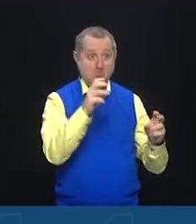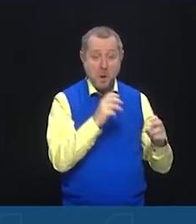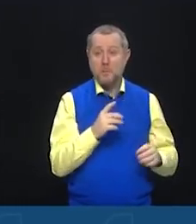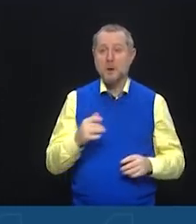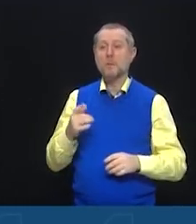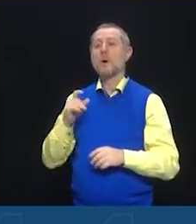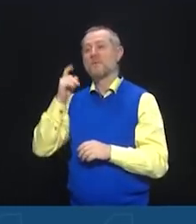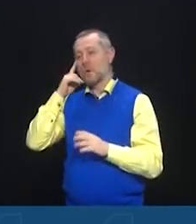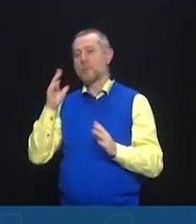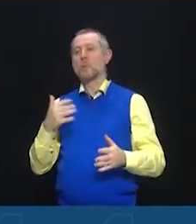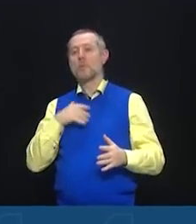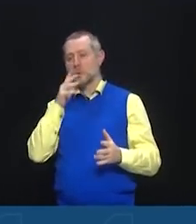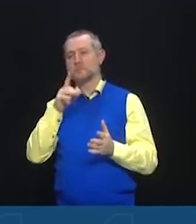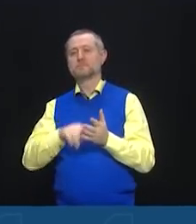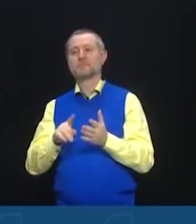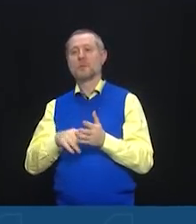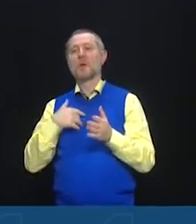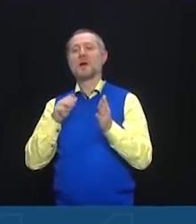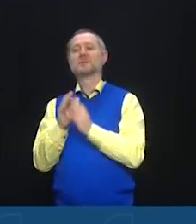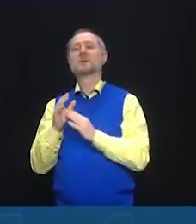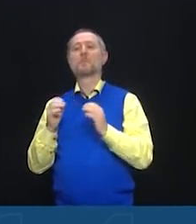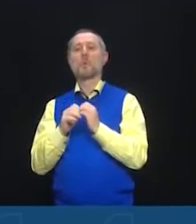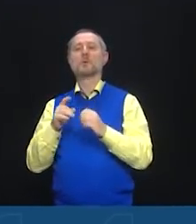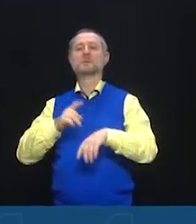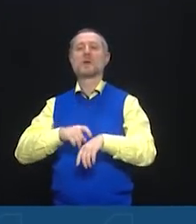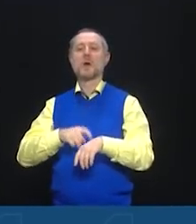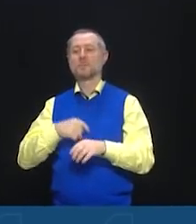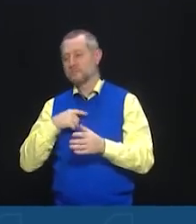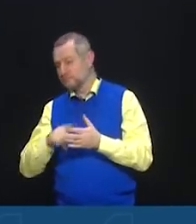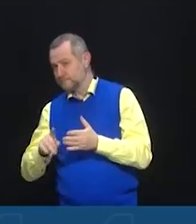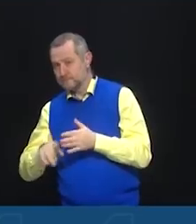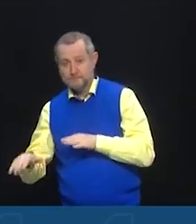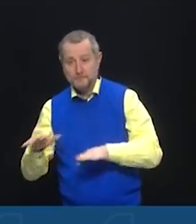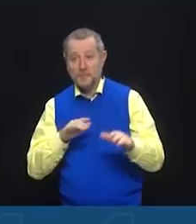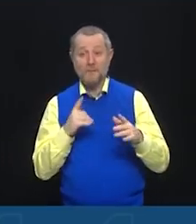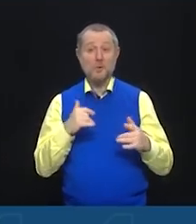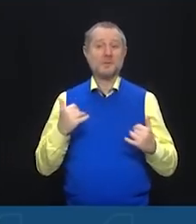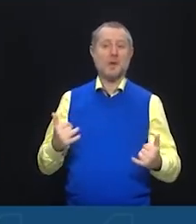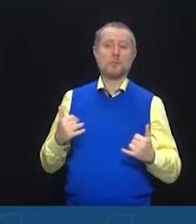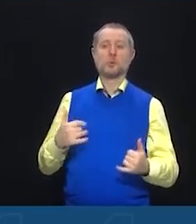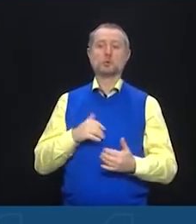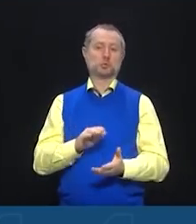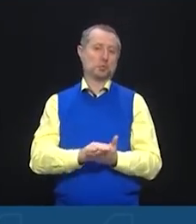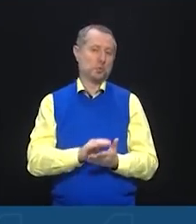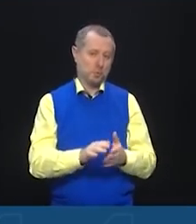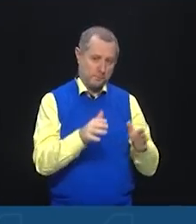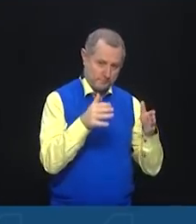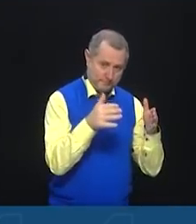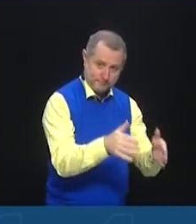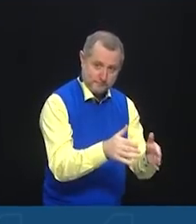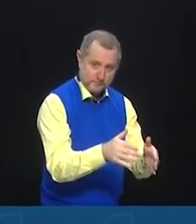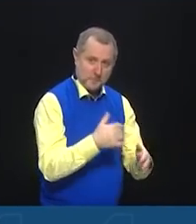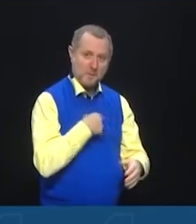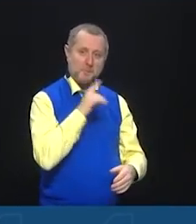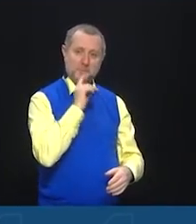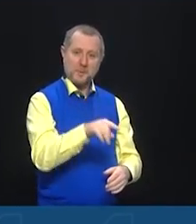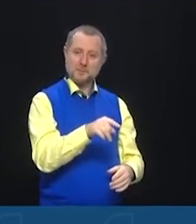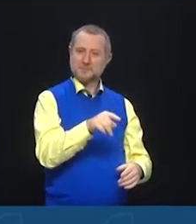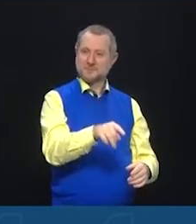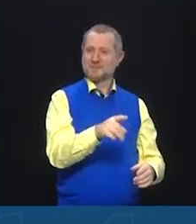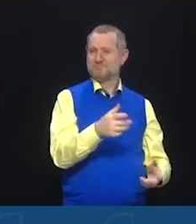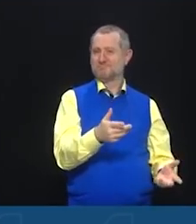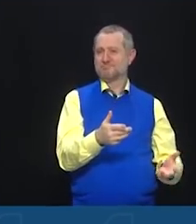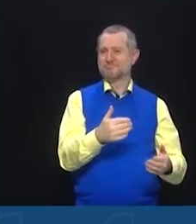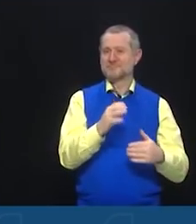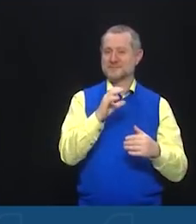areas. That's why we asked for a little bit of time to be able to assess. Today is about school masks. This is in response to the CDC, and we're certainly going to get to a place where that will